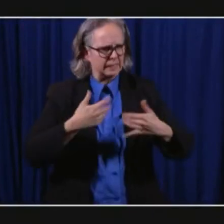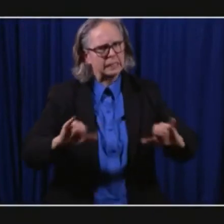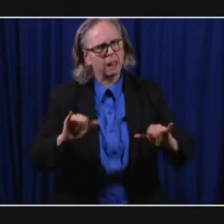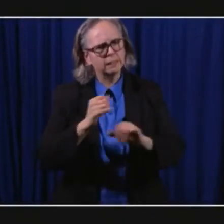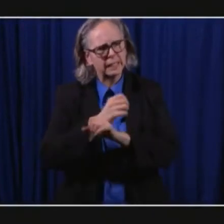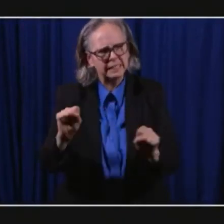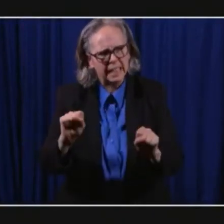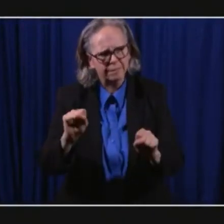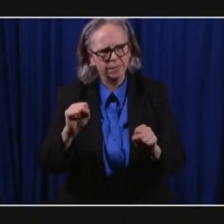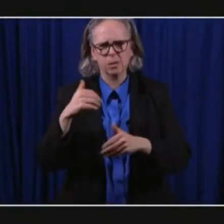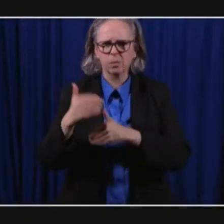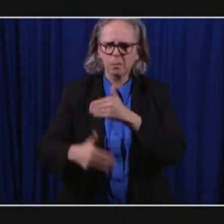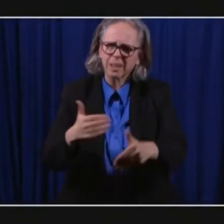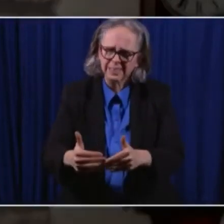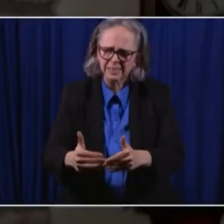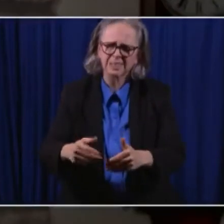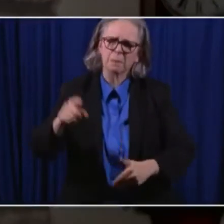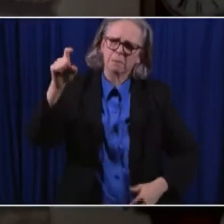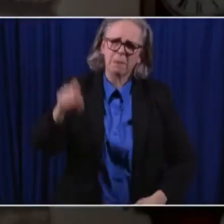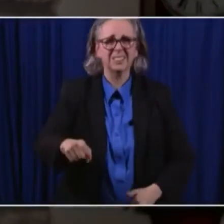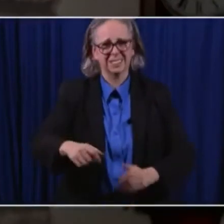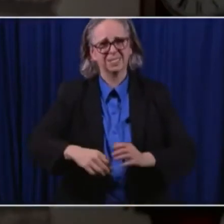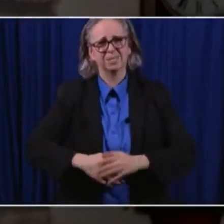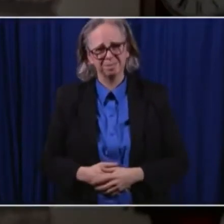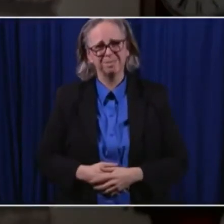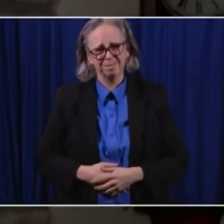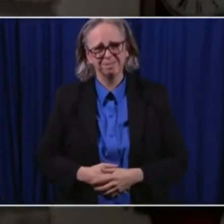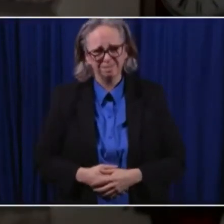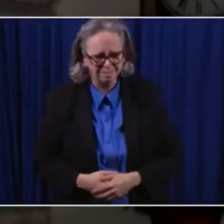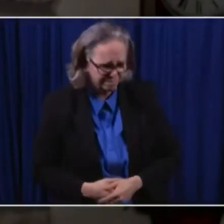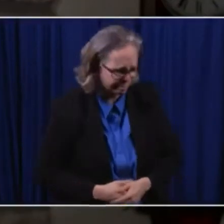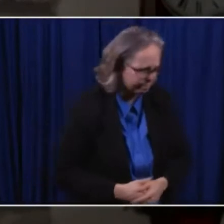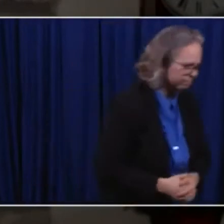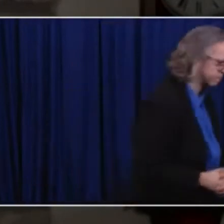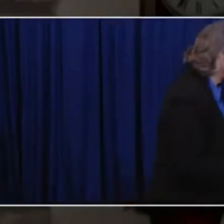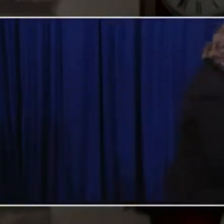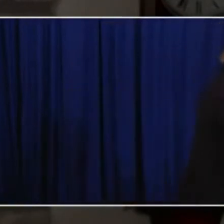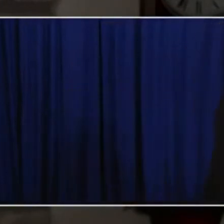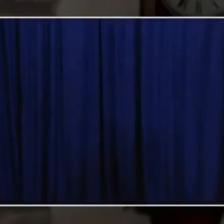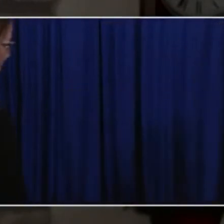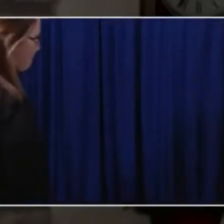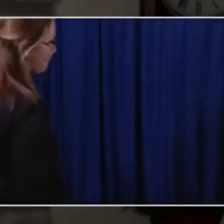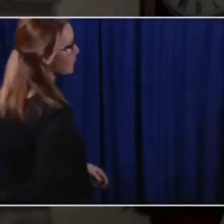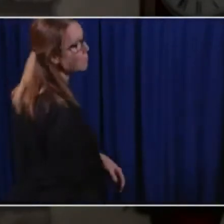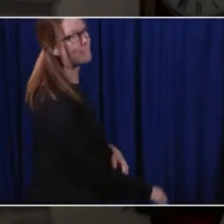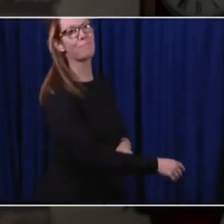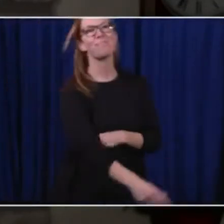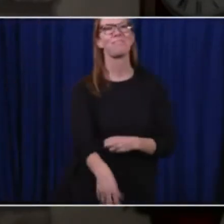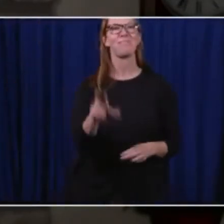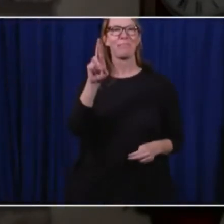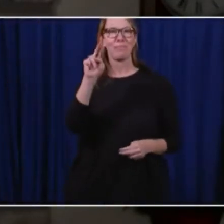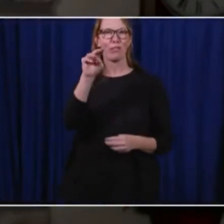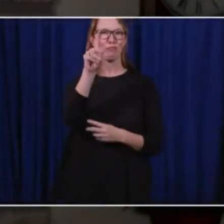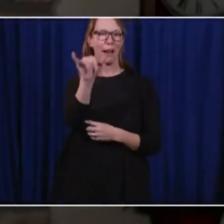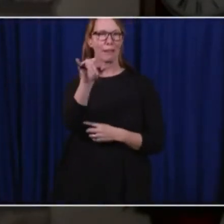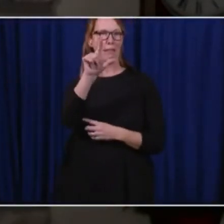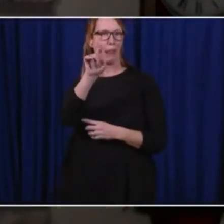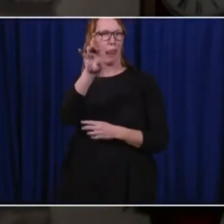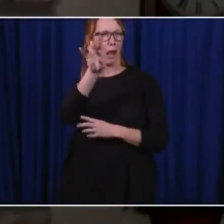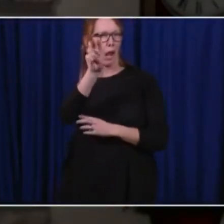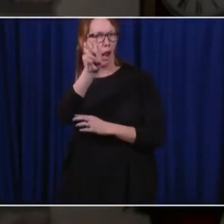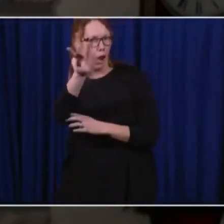Next question is from Randy Ludlow at the Columbus Dispatch. Hey, Randy. Good afternoon, Governor. I wanted